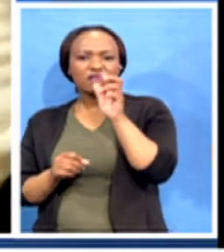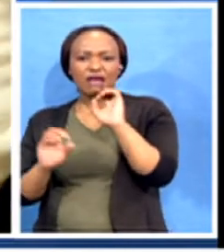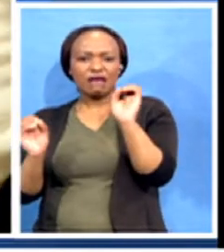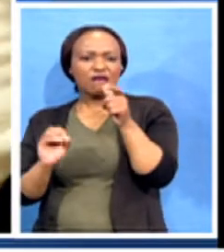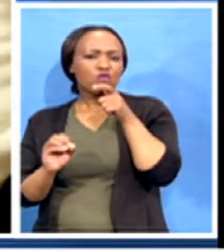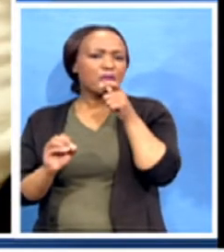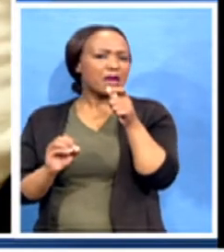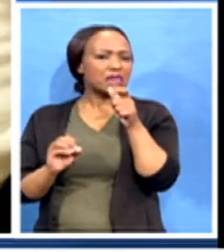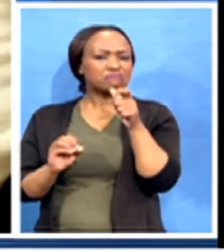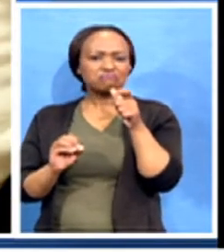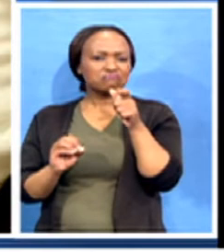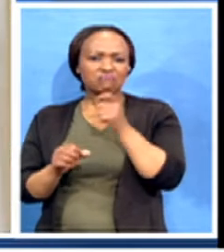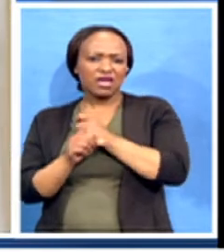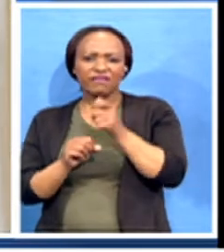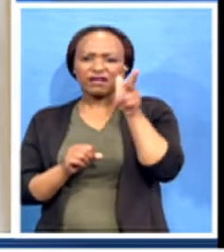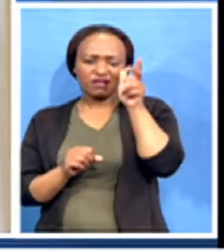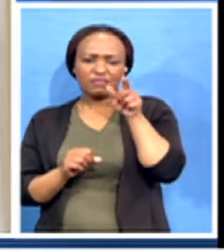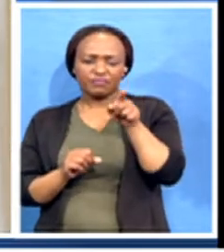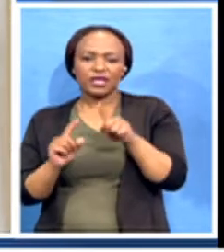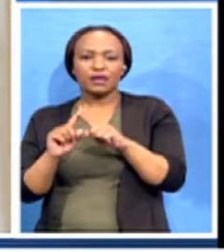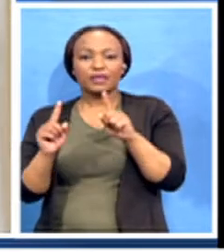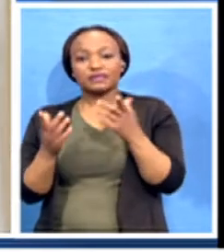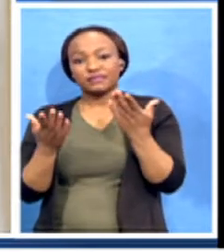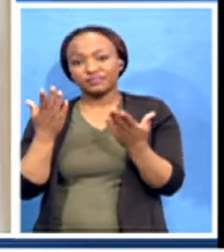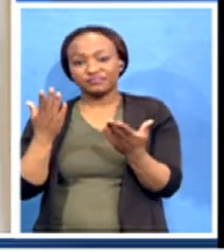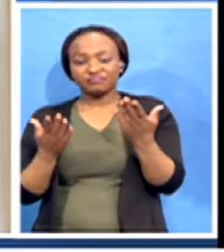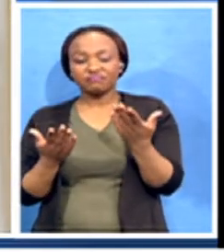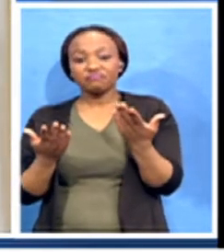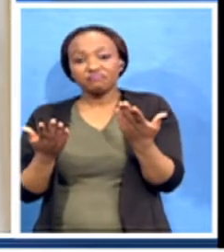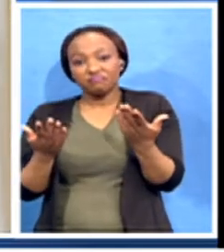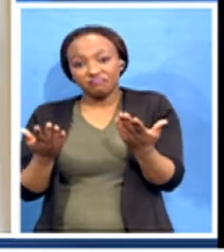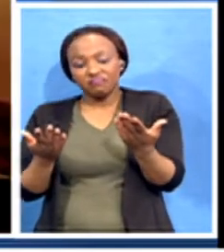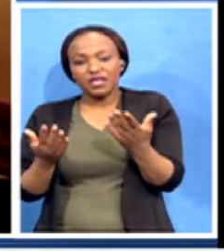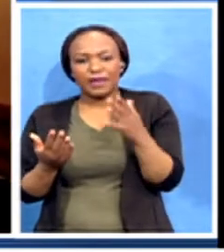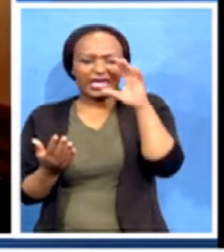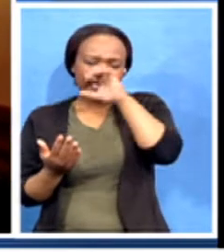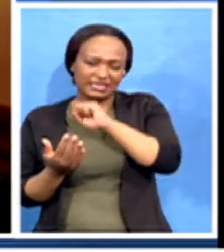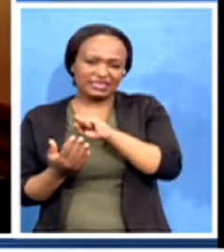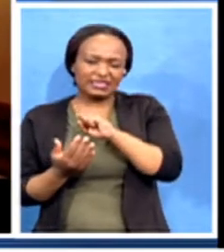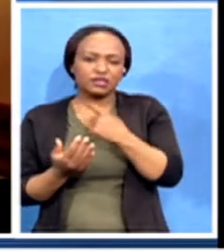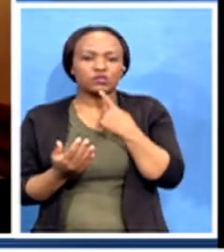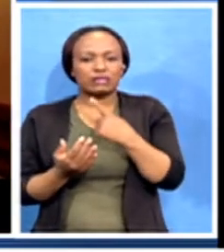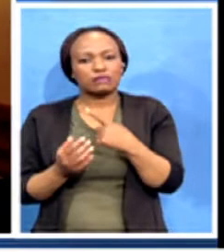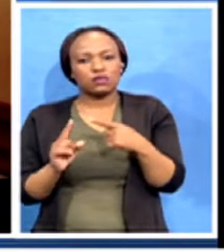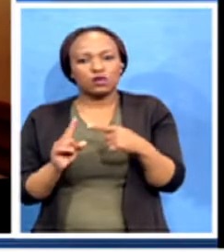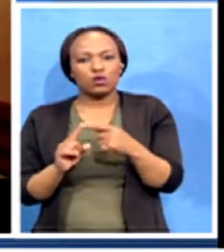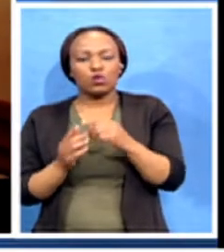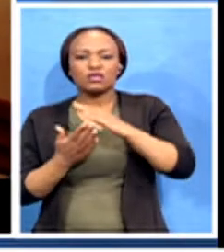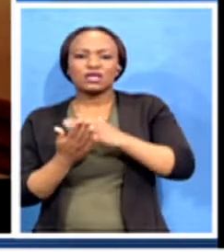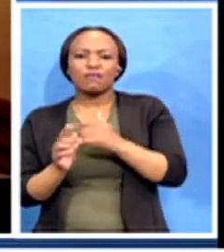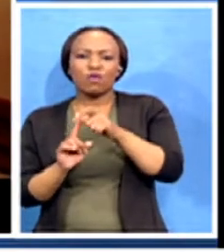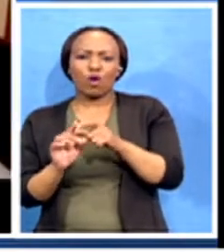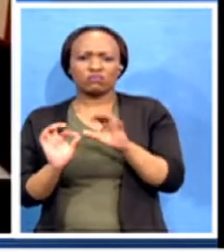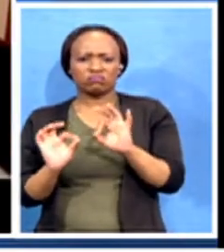on that in particular. But so really mine will be just the guess, because he was somebody with